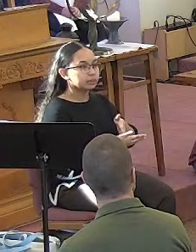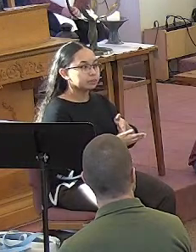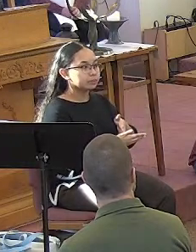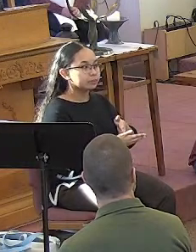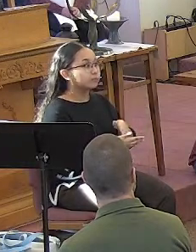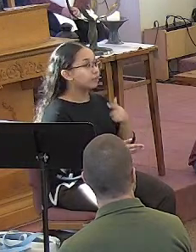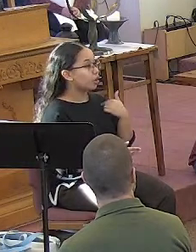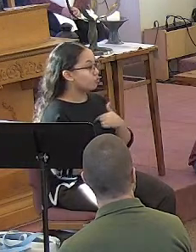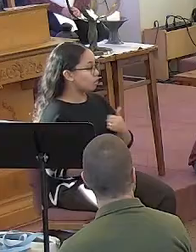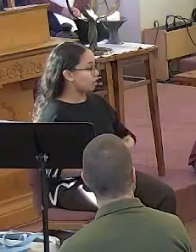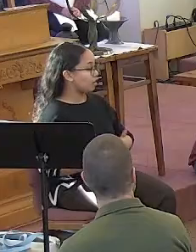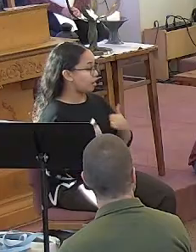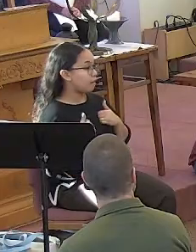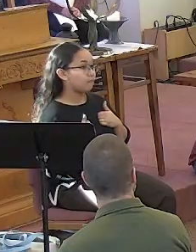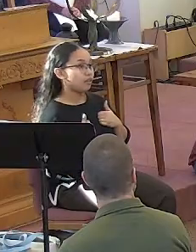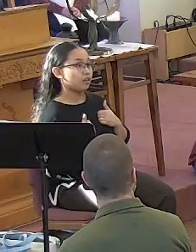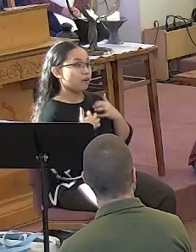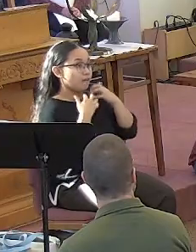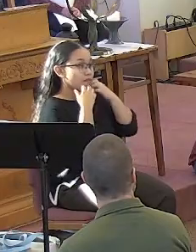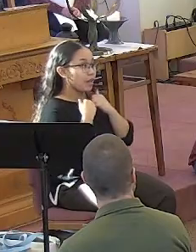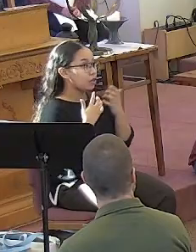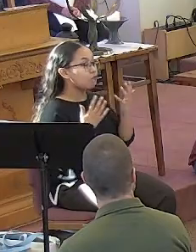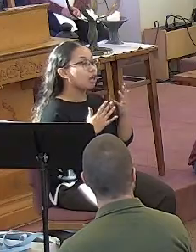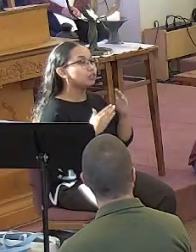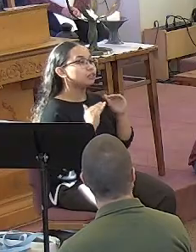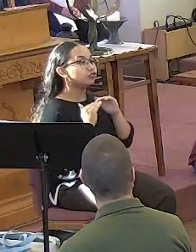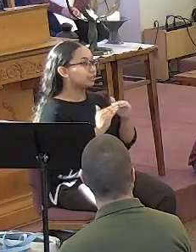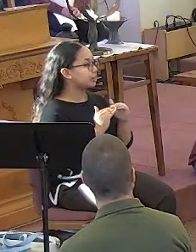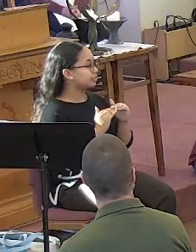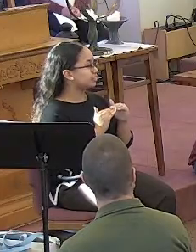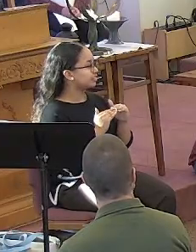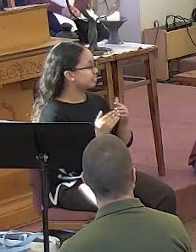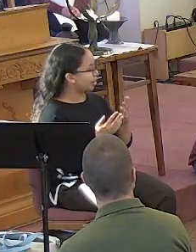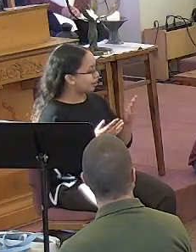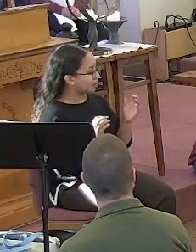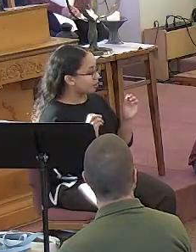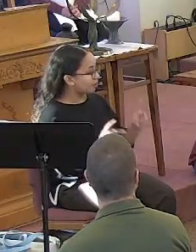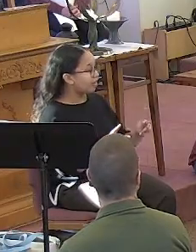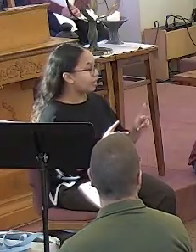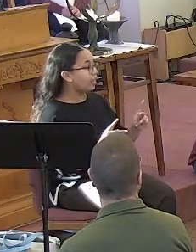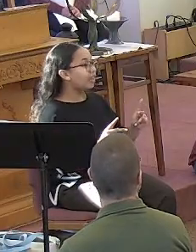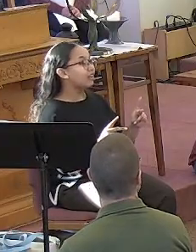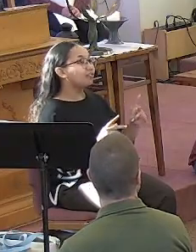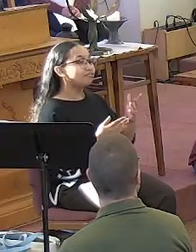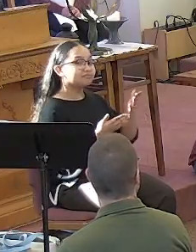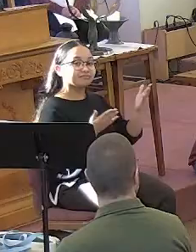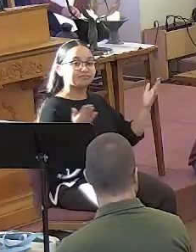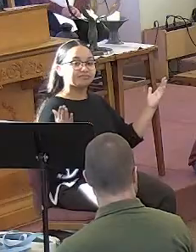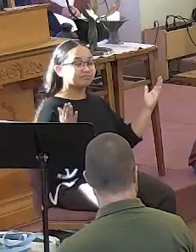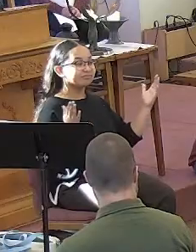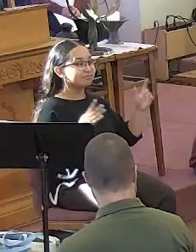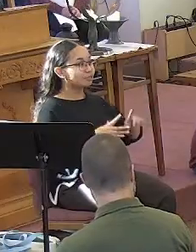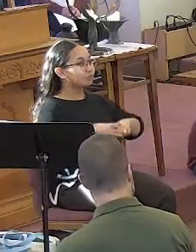of justice. All right, my friends, please help us create the Love Arch, and we will be on our way.